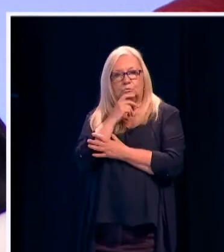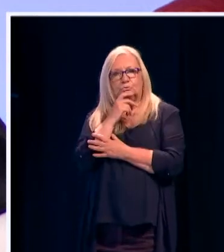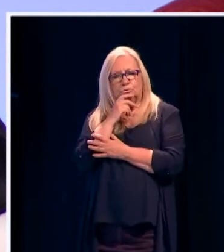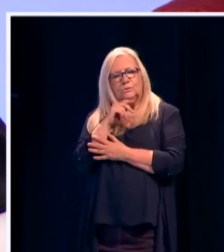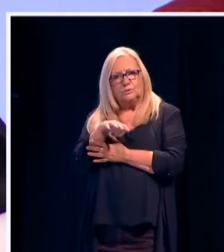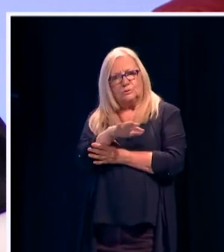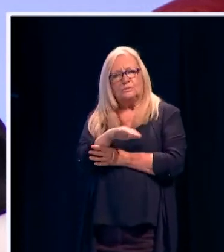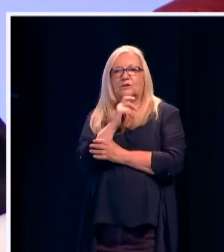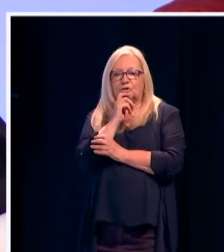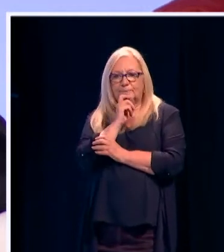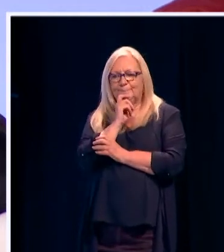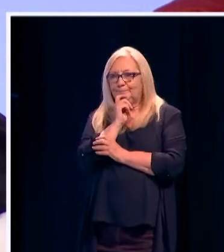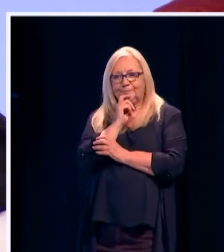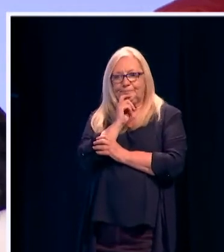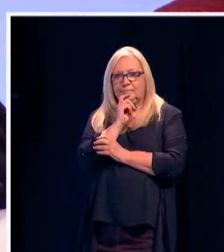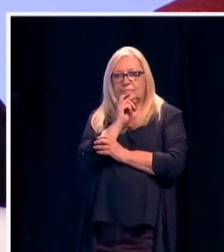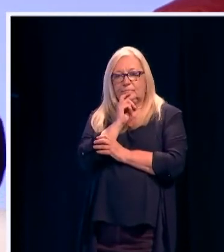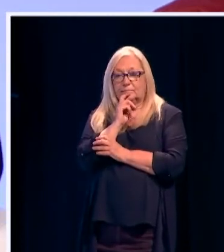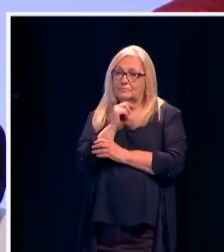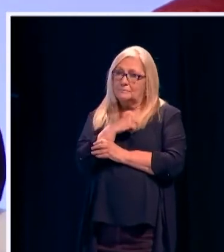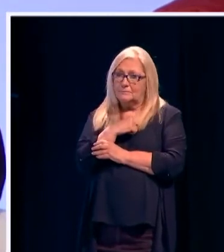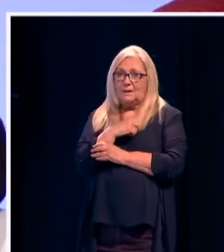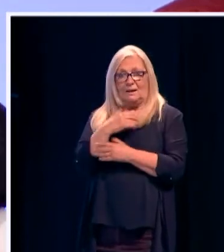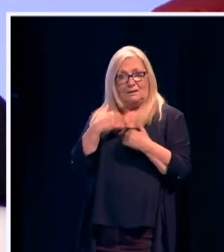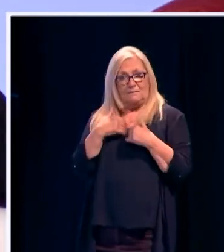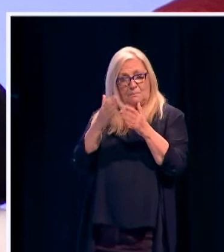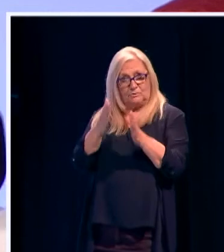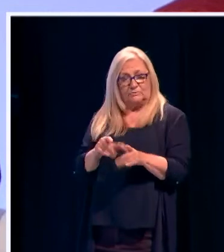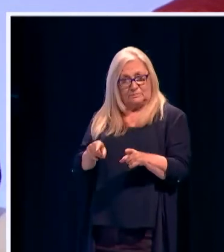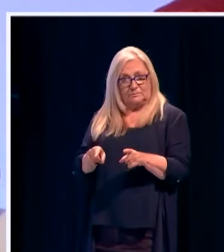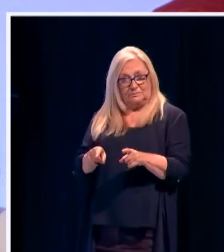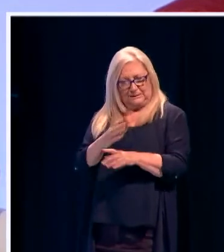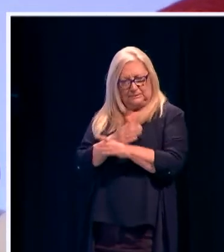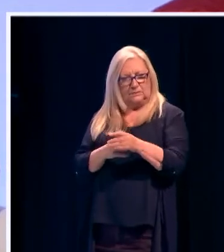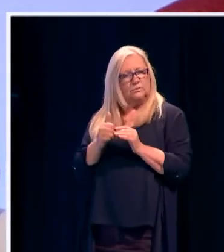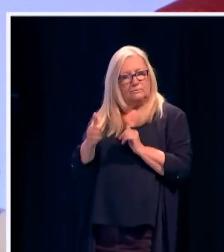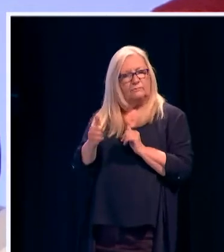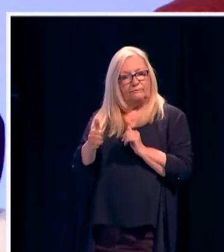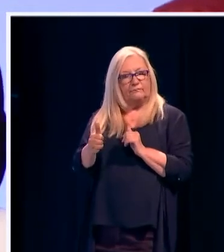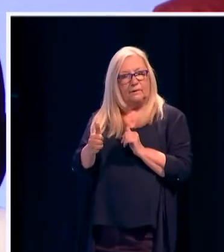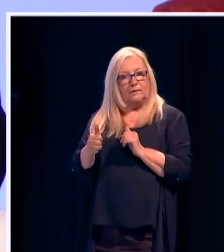situation, to have a person with disabilities that communicate